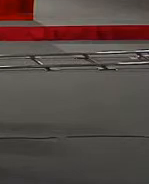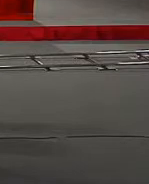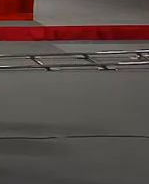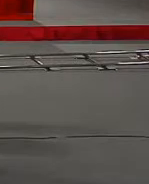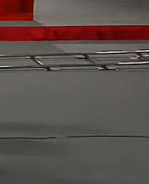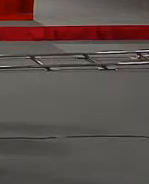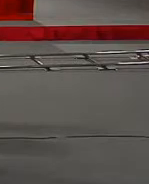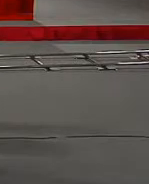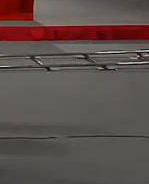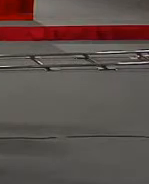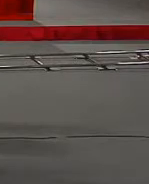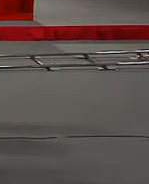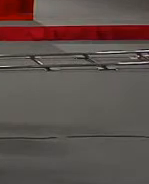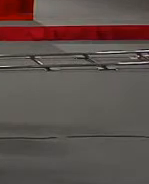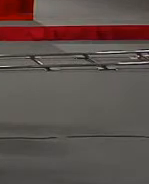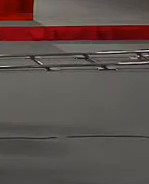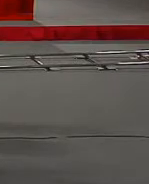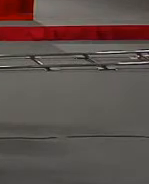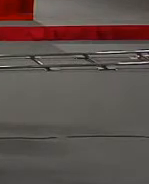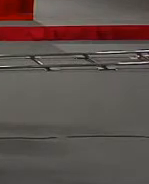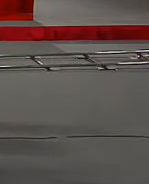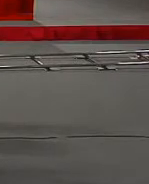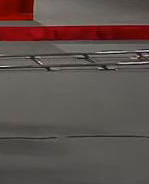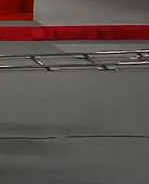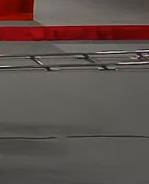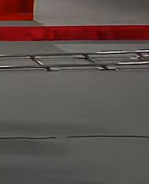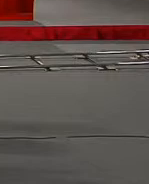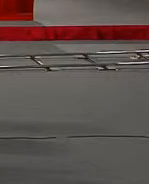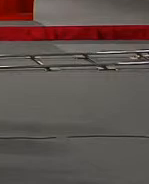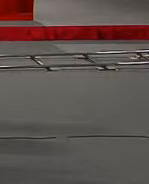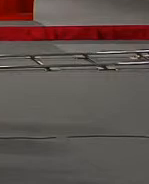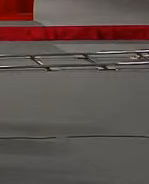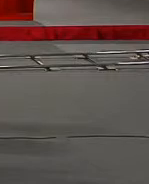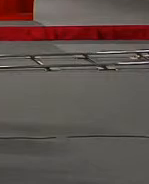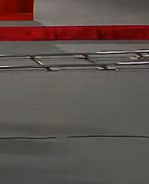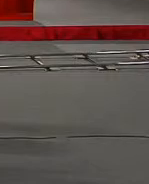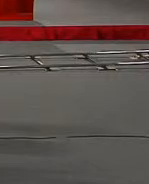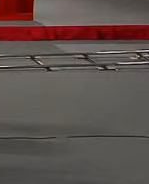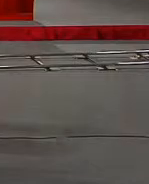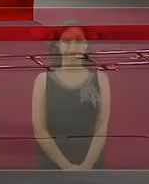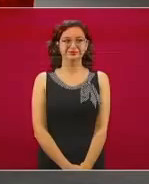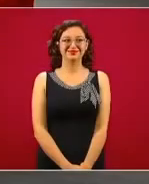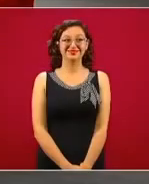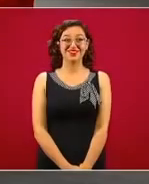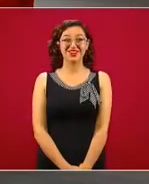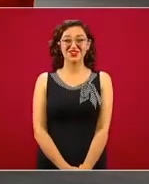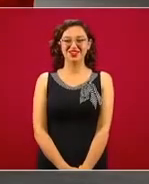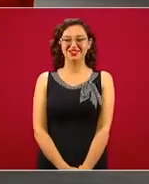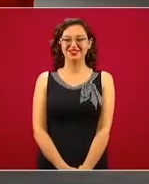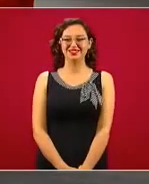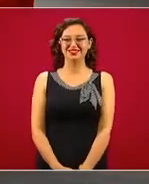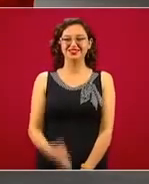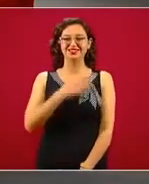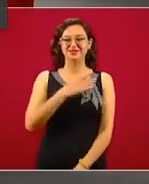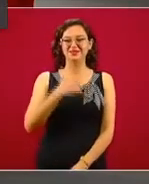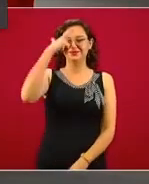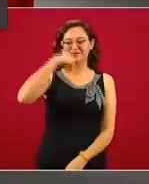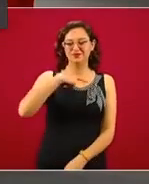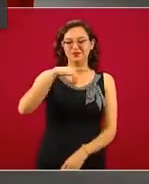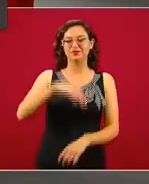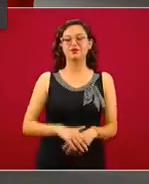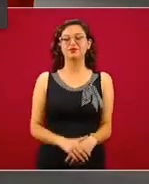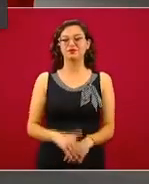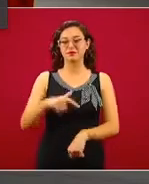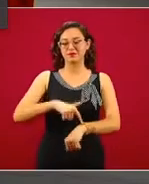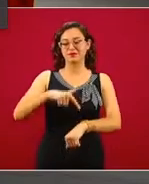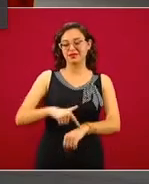Good evening. Buenas noches. Son las 19:01 It is del lunes 7 11 de p.m. mayo. with 1